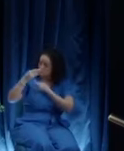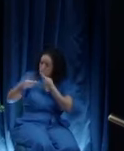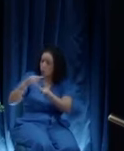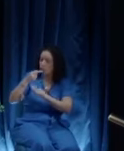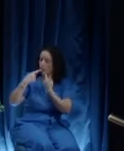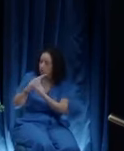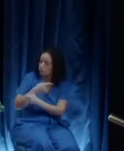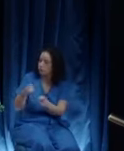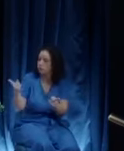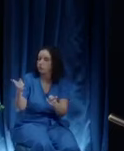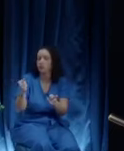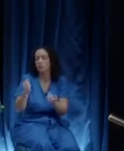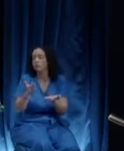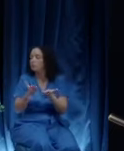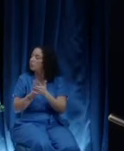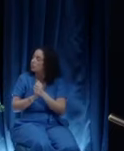for readaptation?